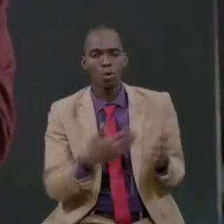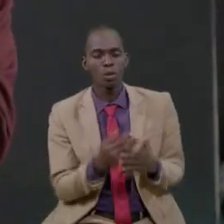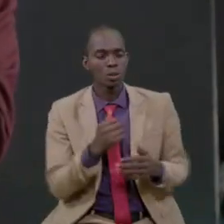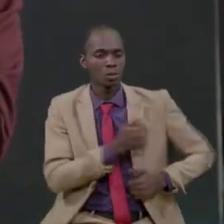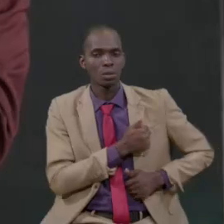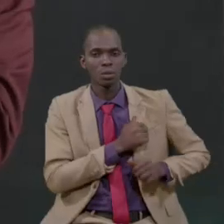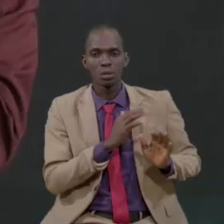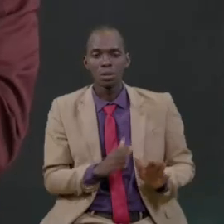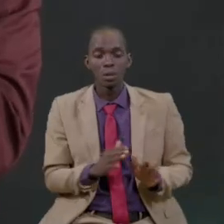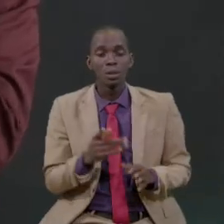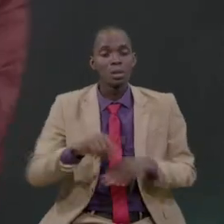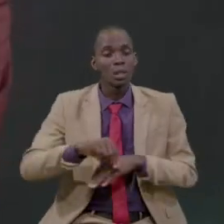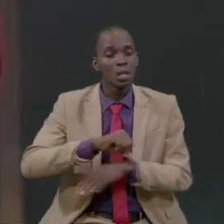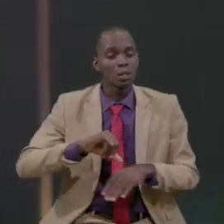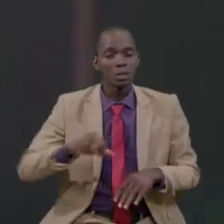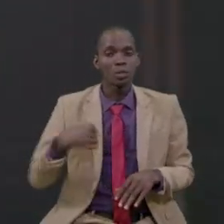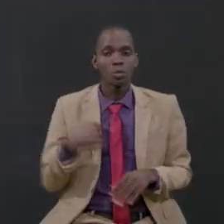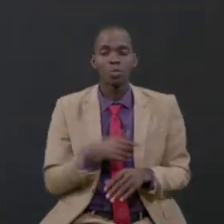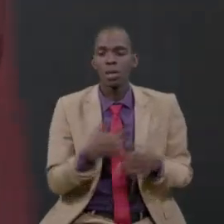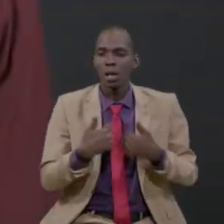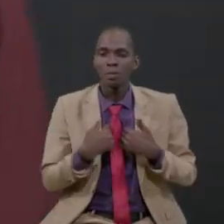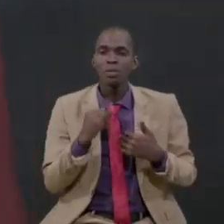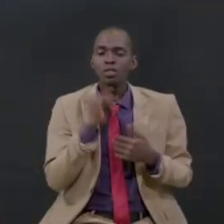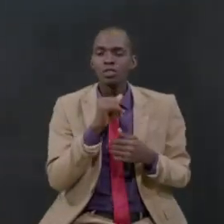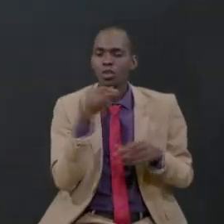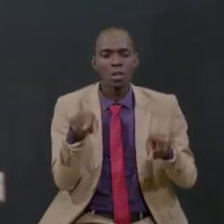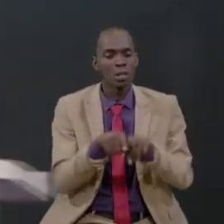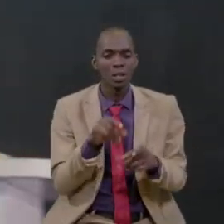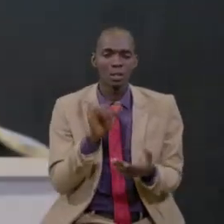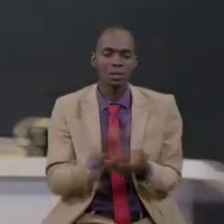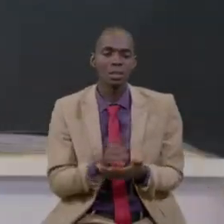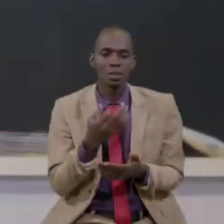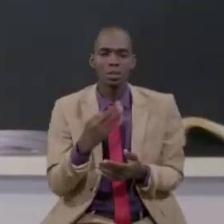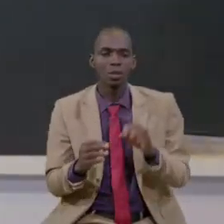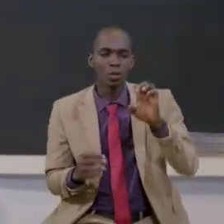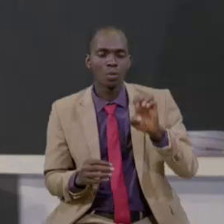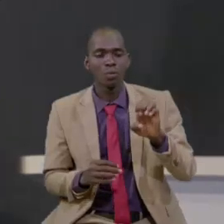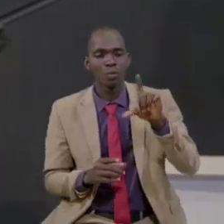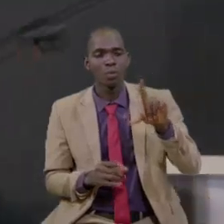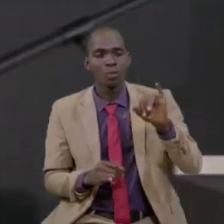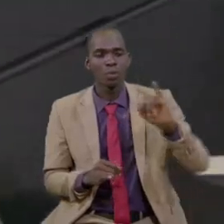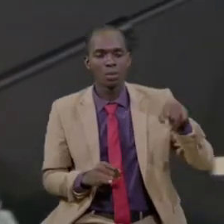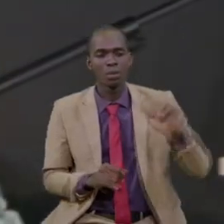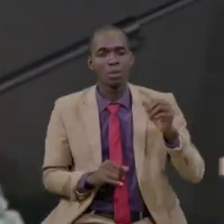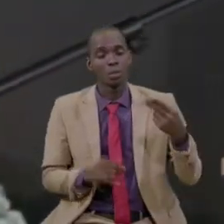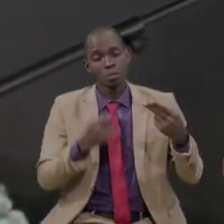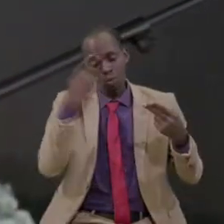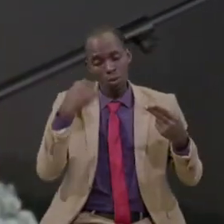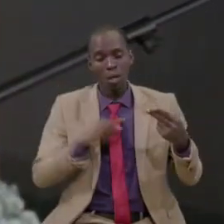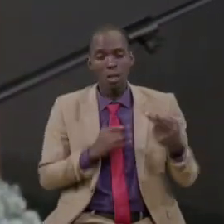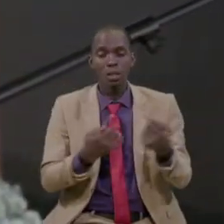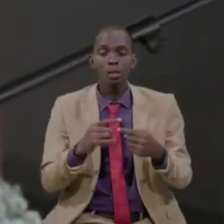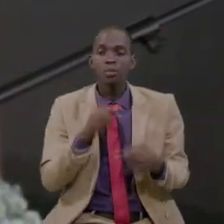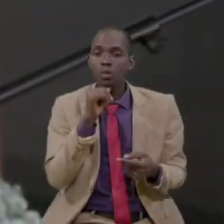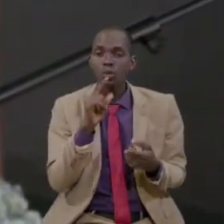is not like that. Because I came not to destroy, but to